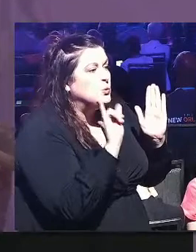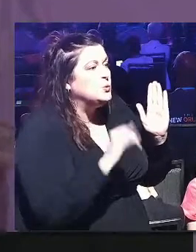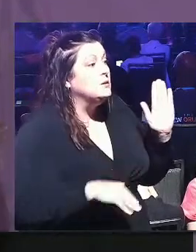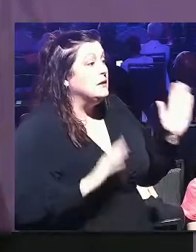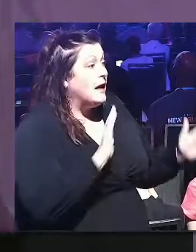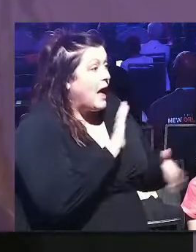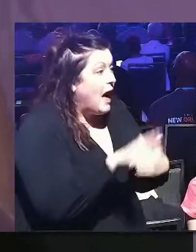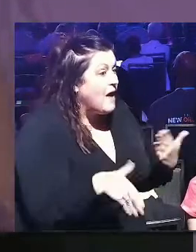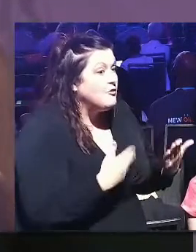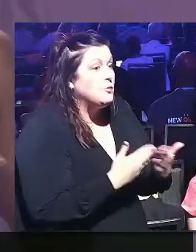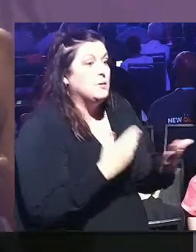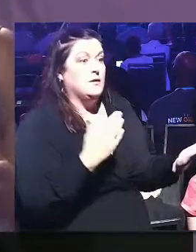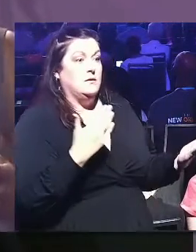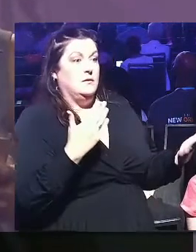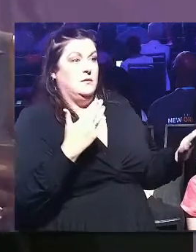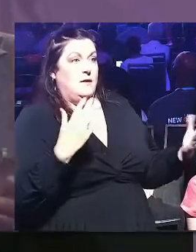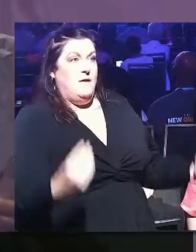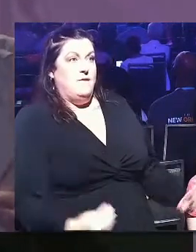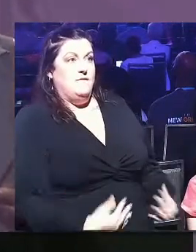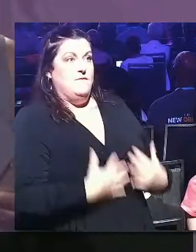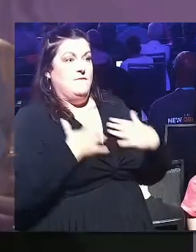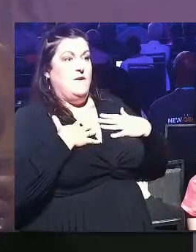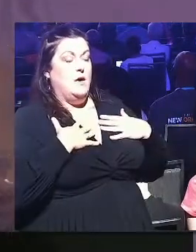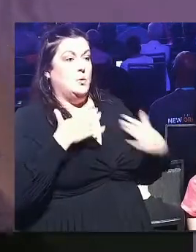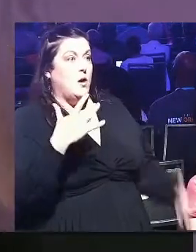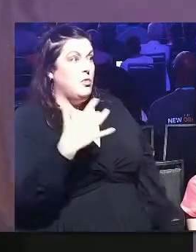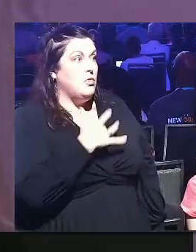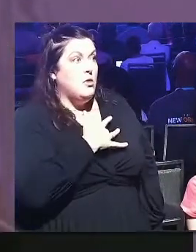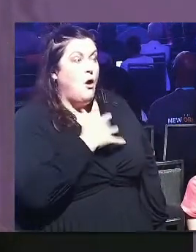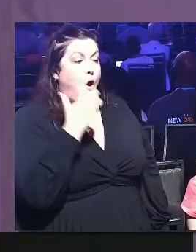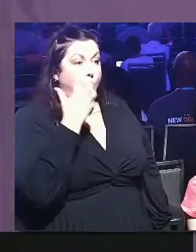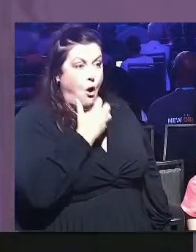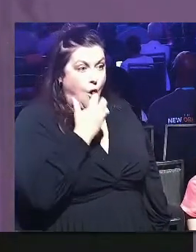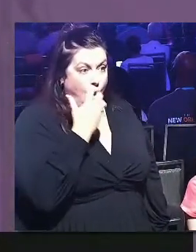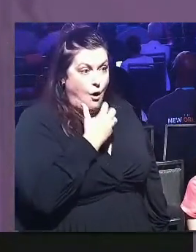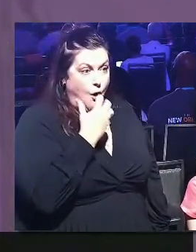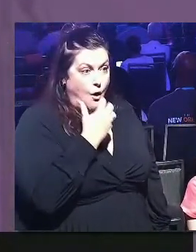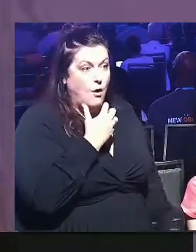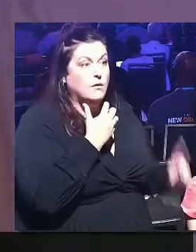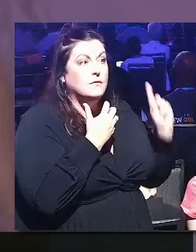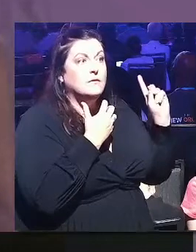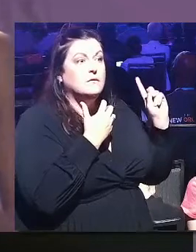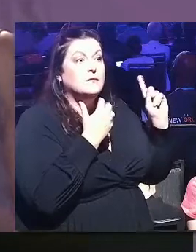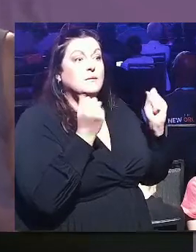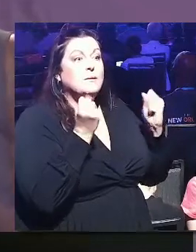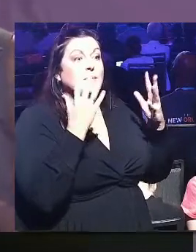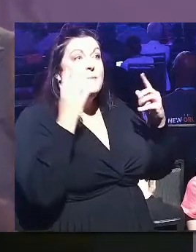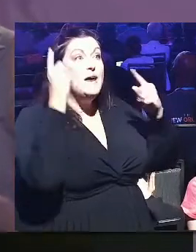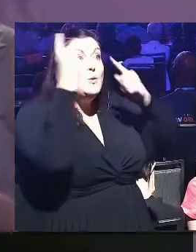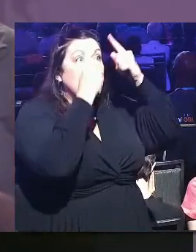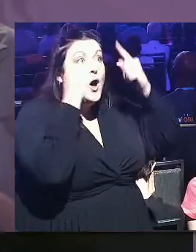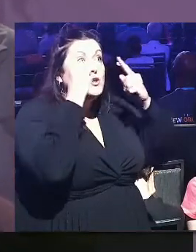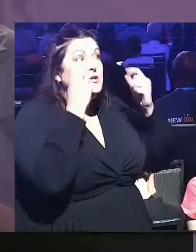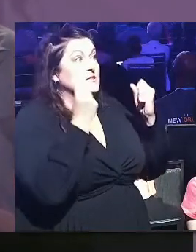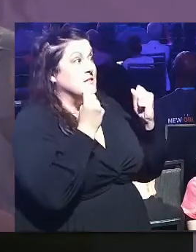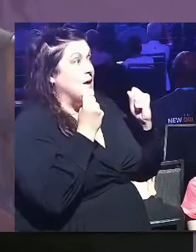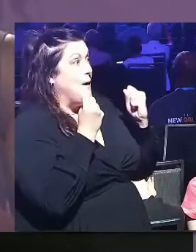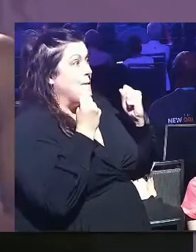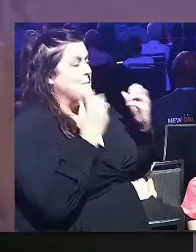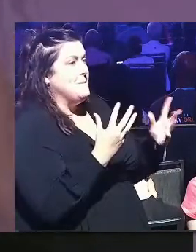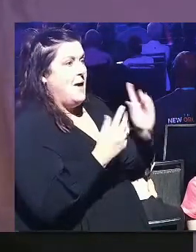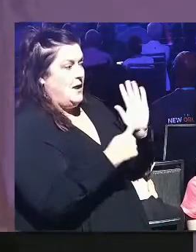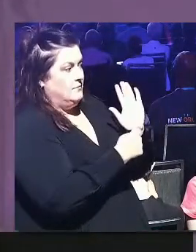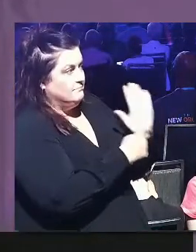Everyone was filled with awe at the many wonders and signs